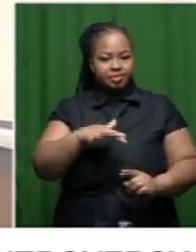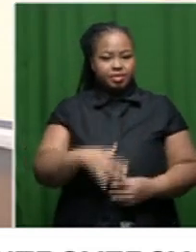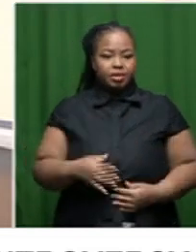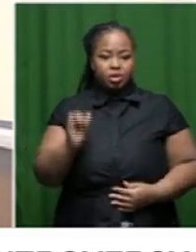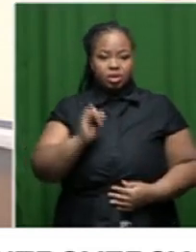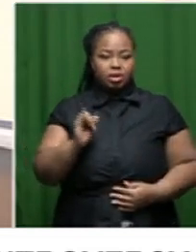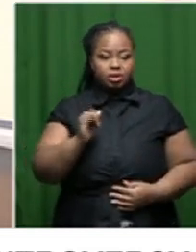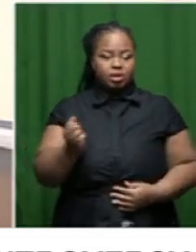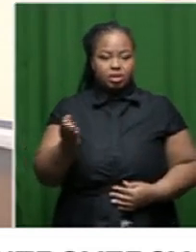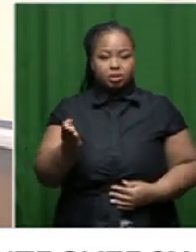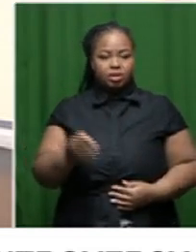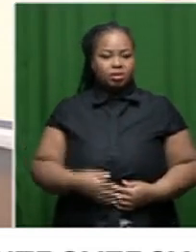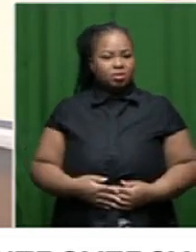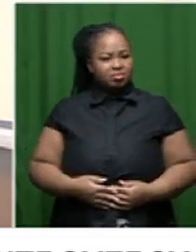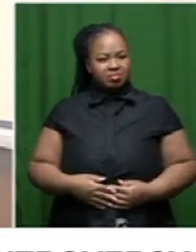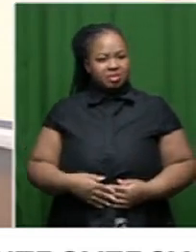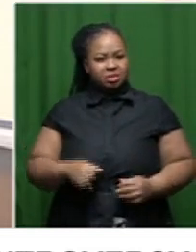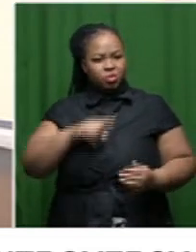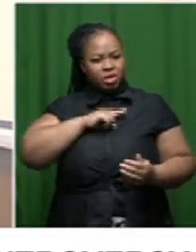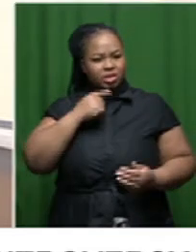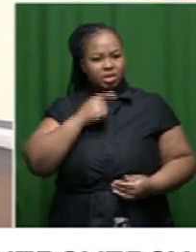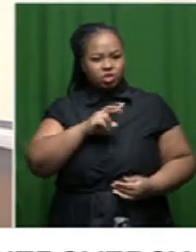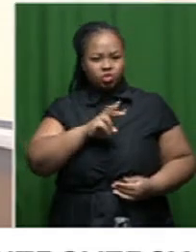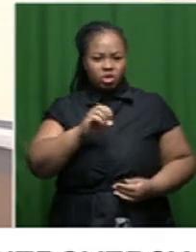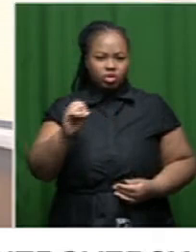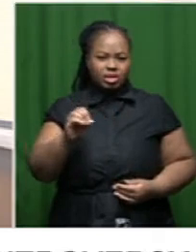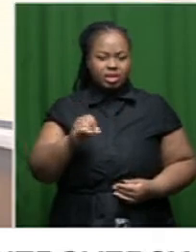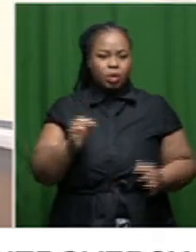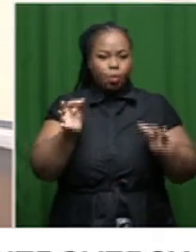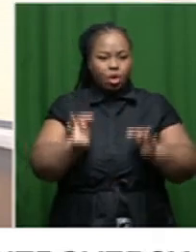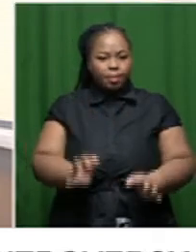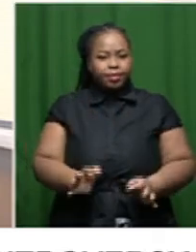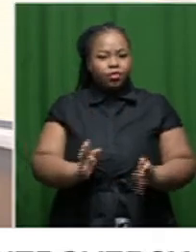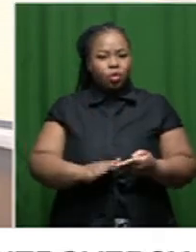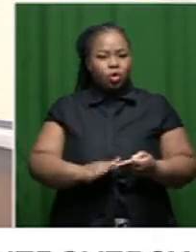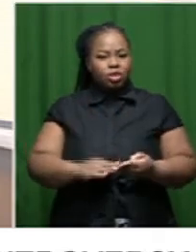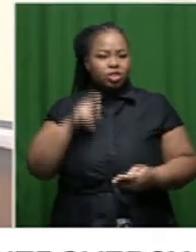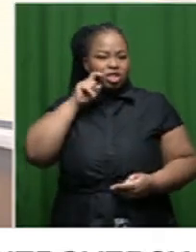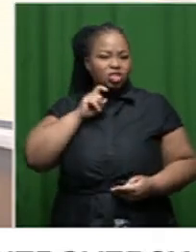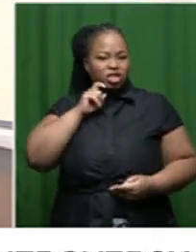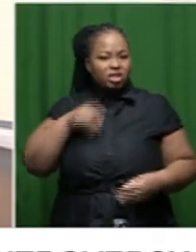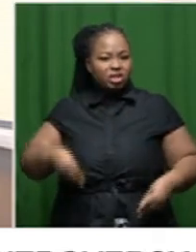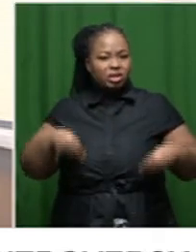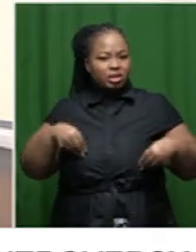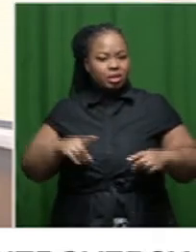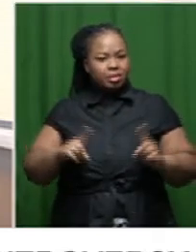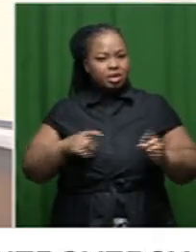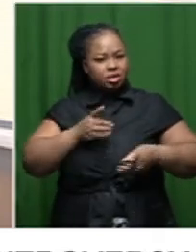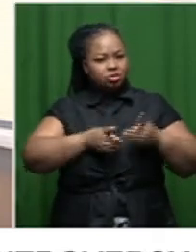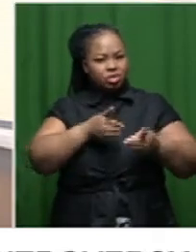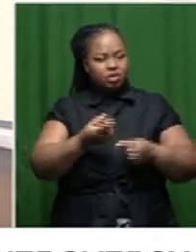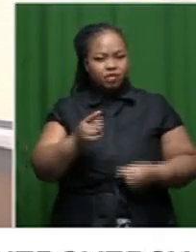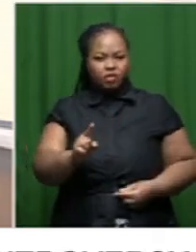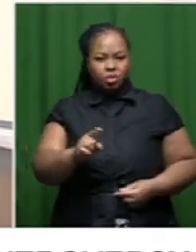facility. The invoice itself is dubious. It reads 200 skinny jeans, and yet the description